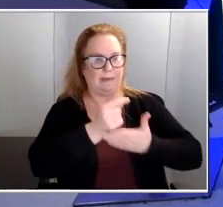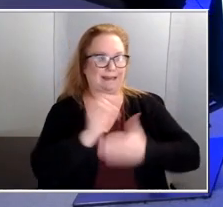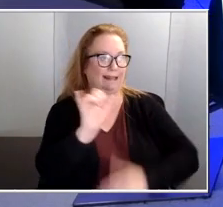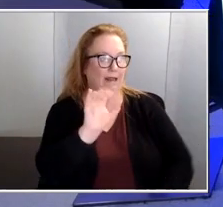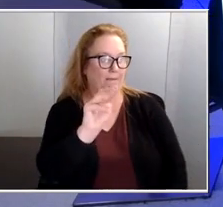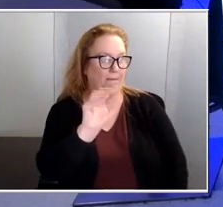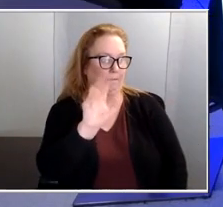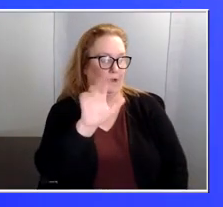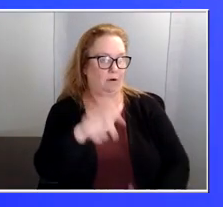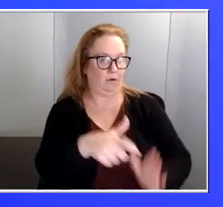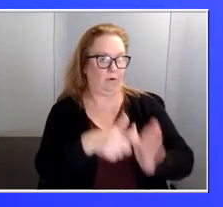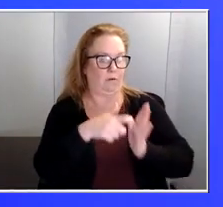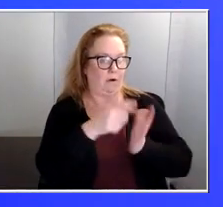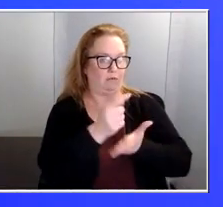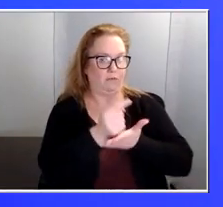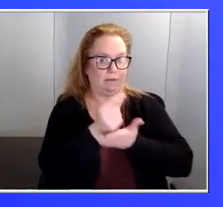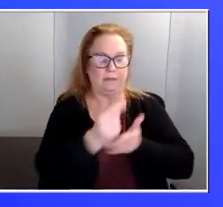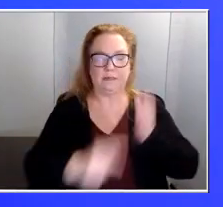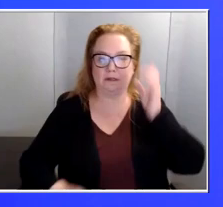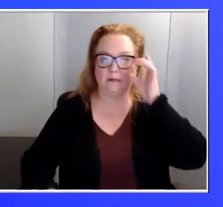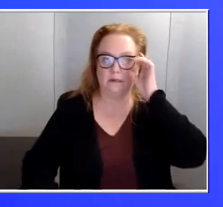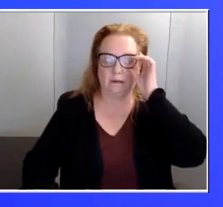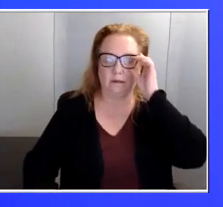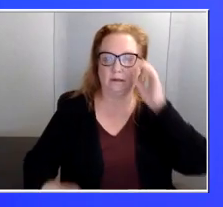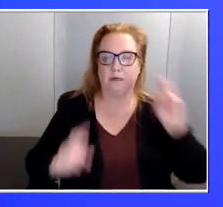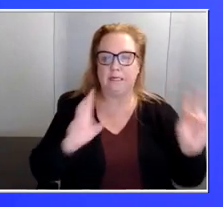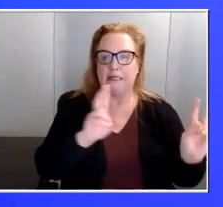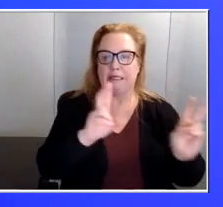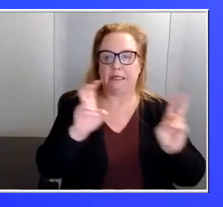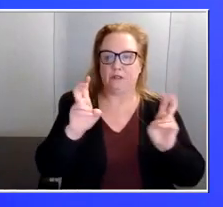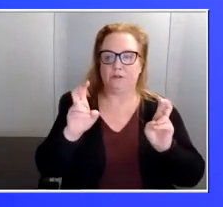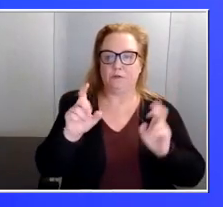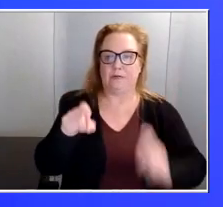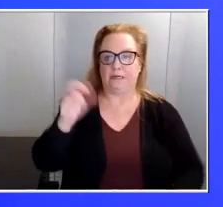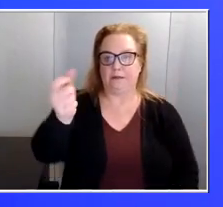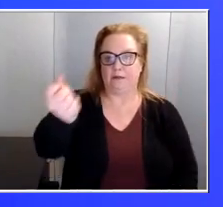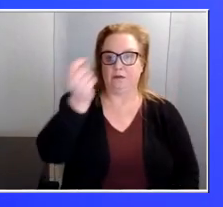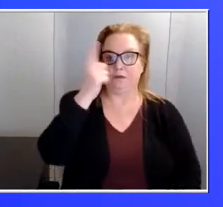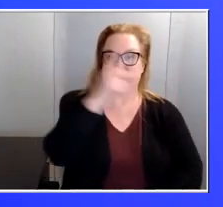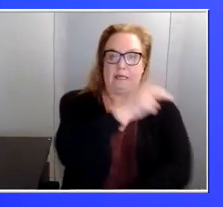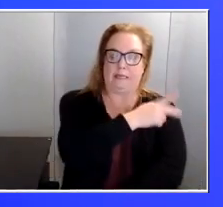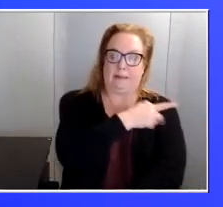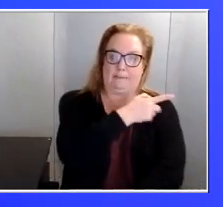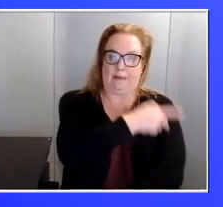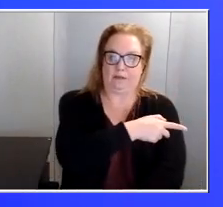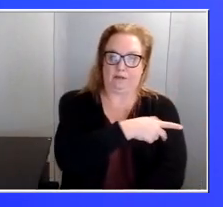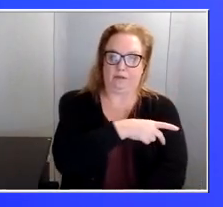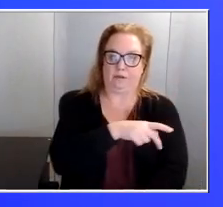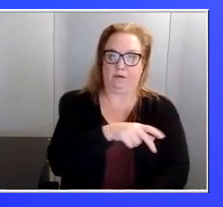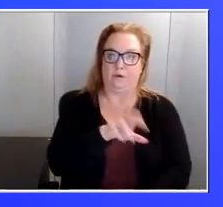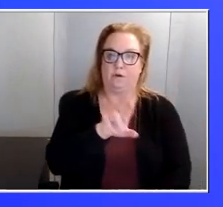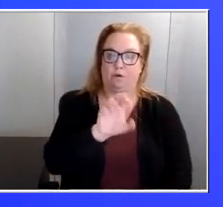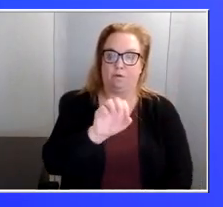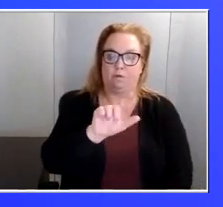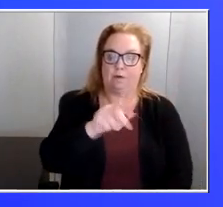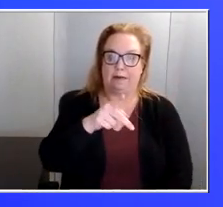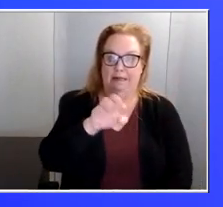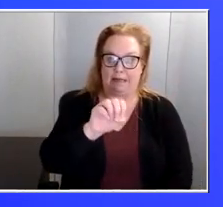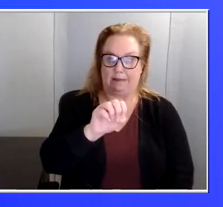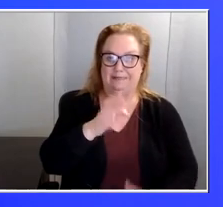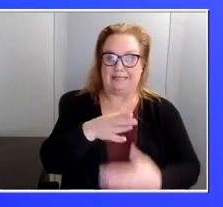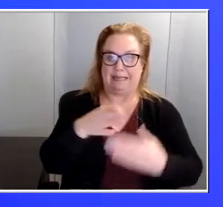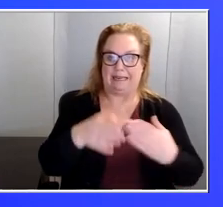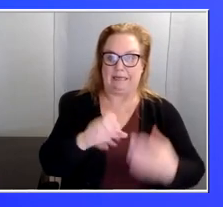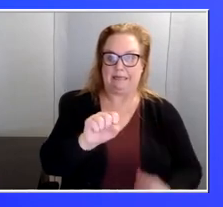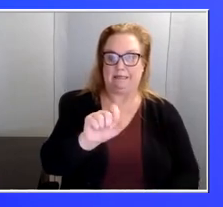great question. I mean, I think the issue here is that we always have to understand that patients who got relapsed refractory myeloma in this stage,